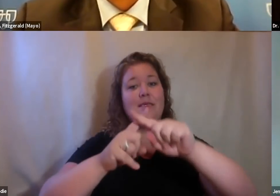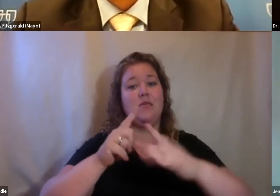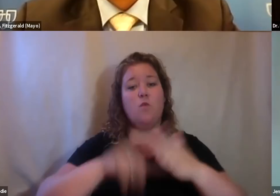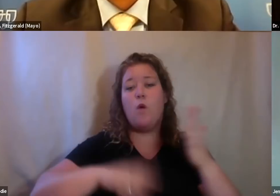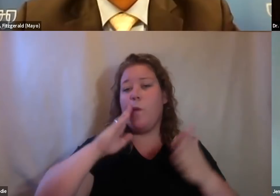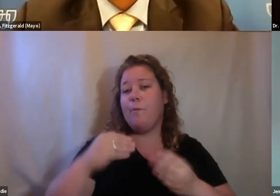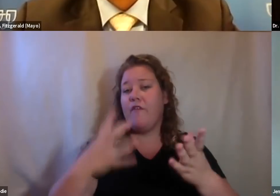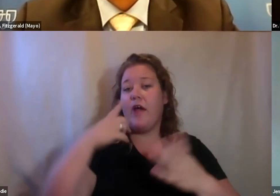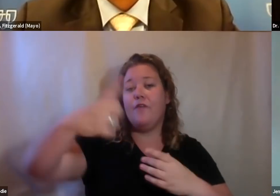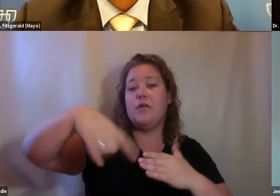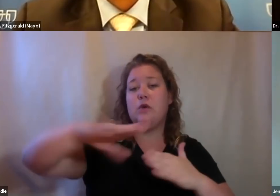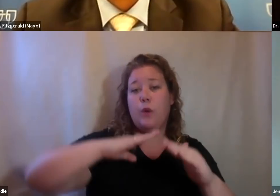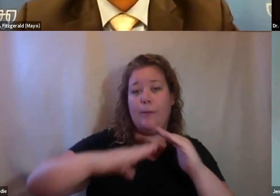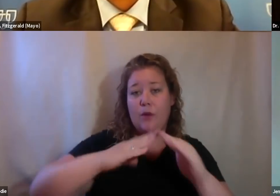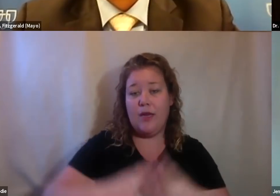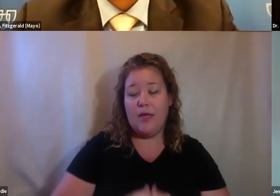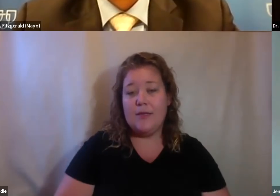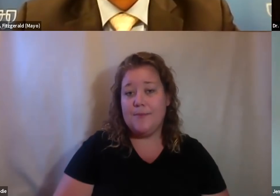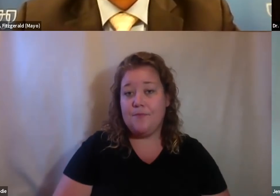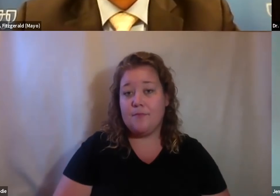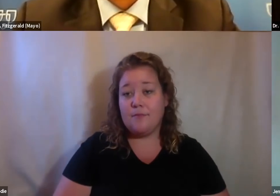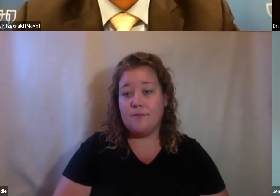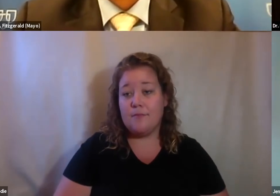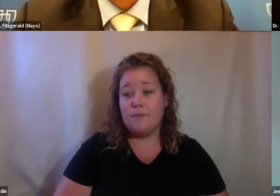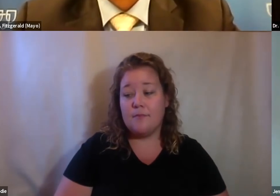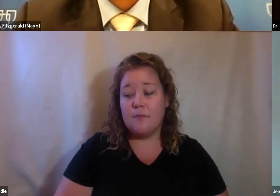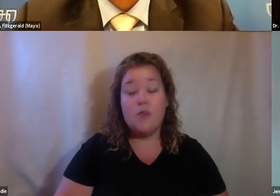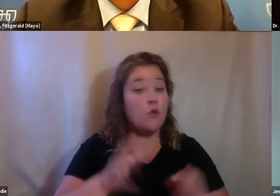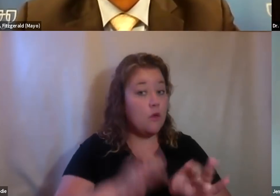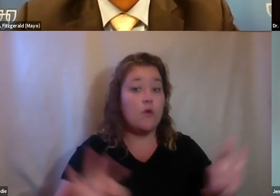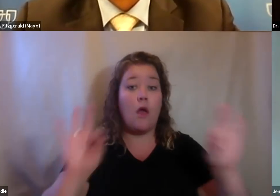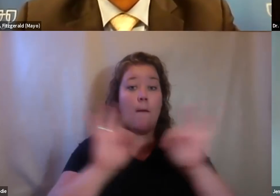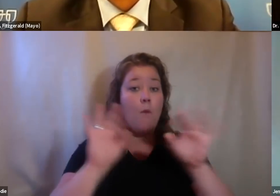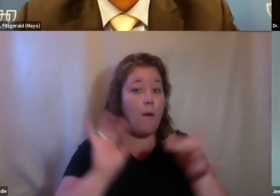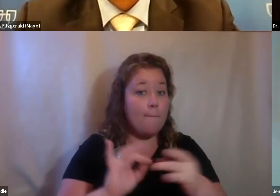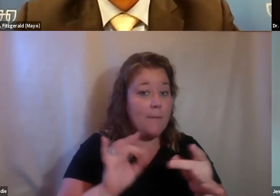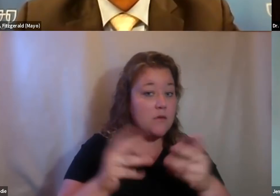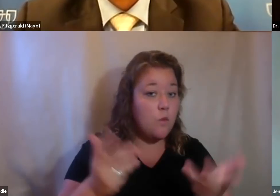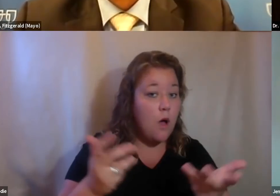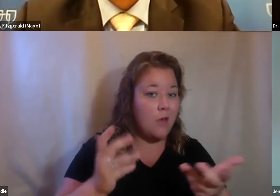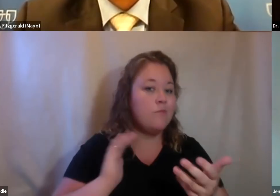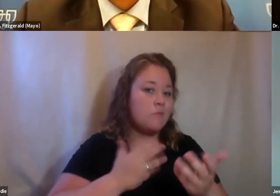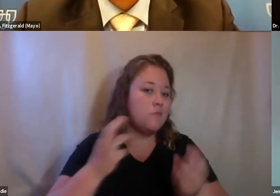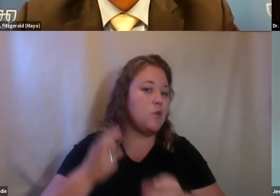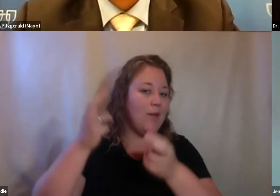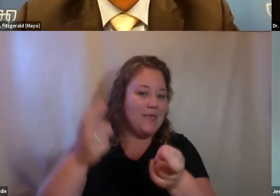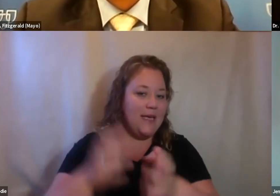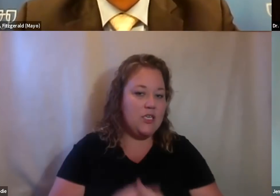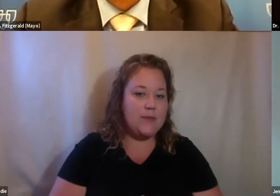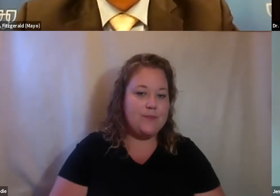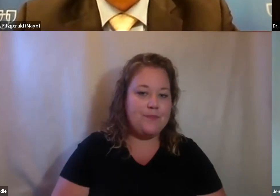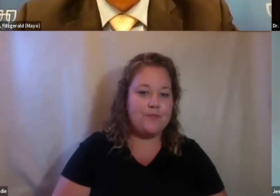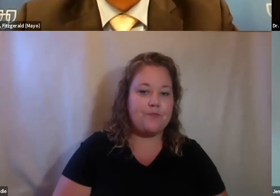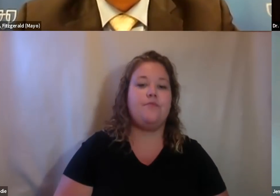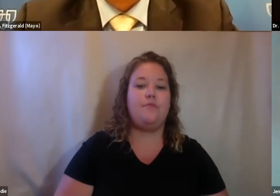community. And really the takeaway here is the recommendations that we've shared. I've said from the beginning